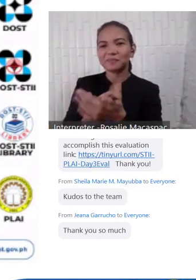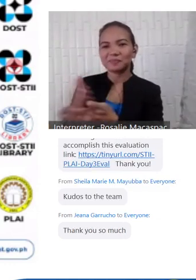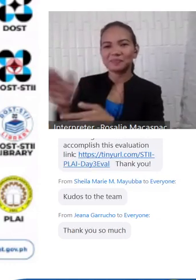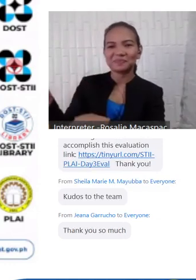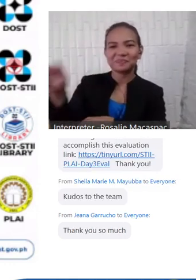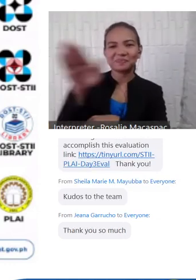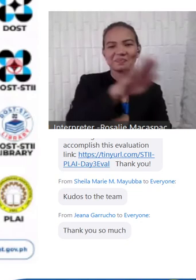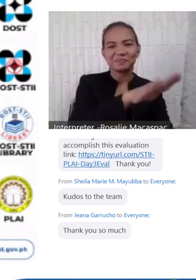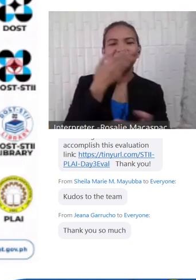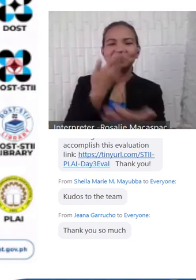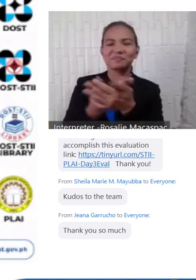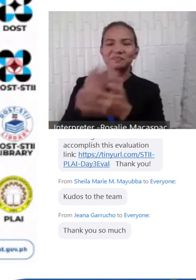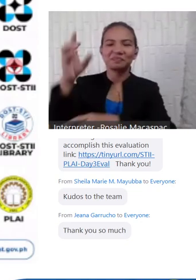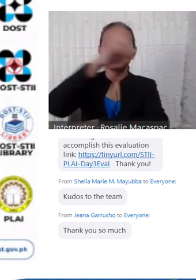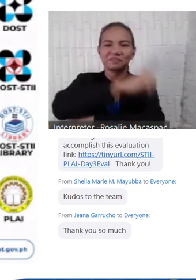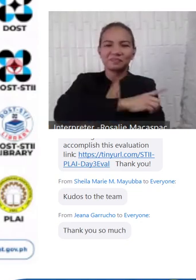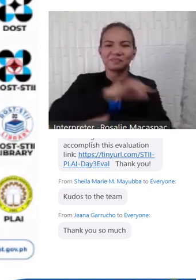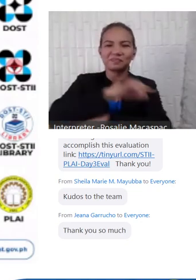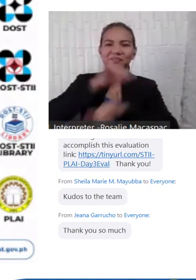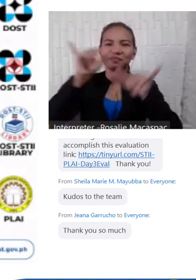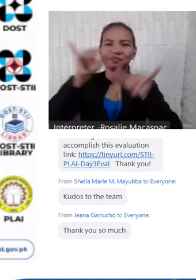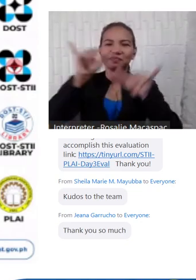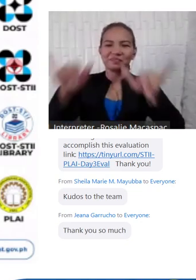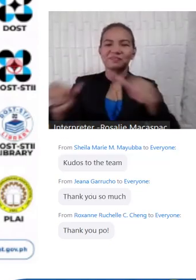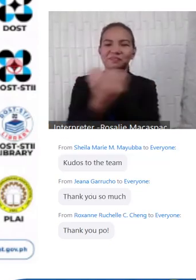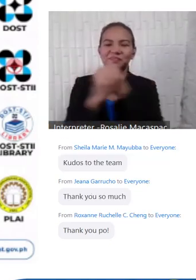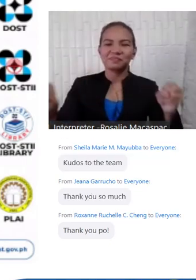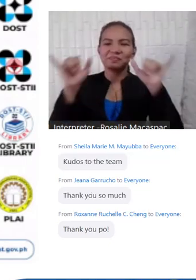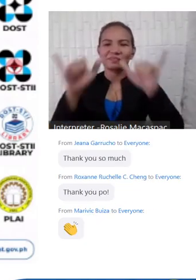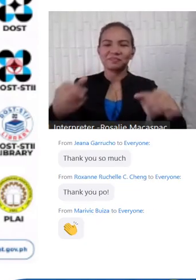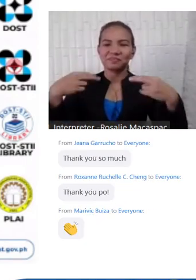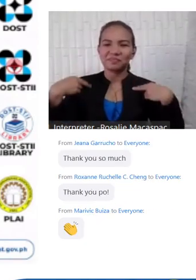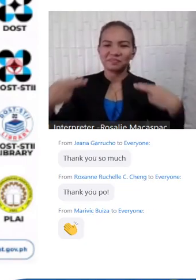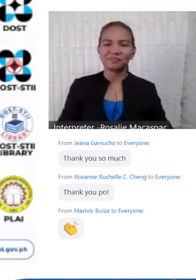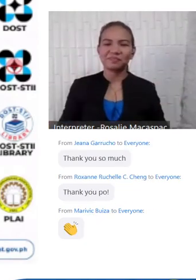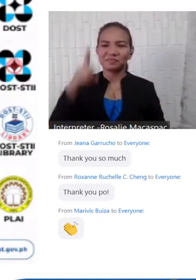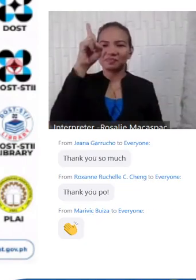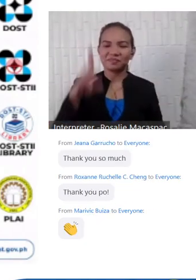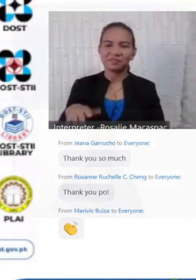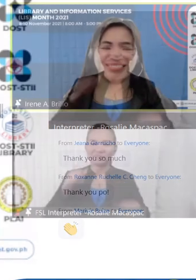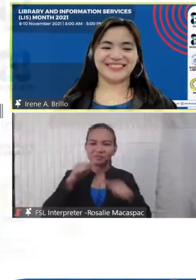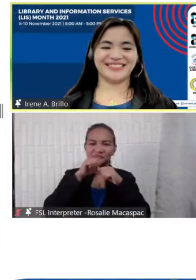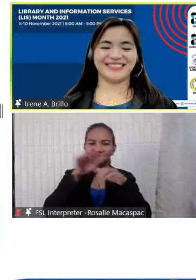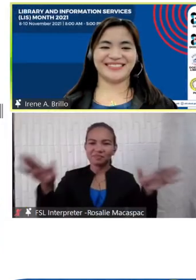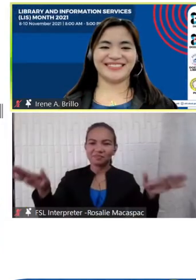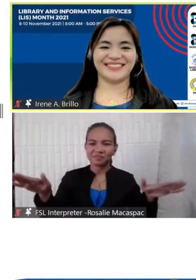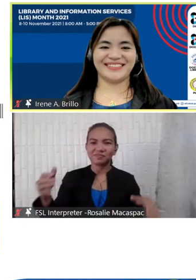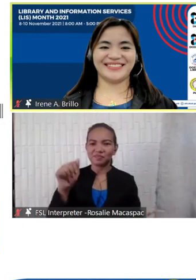Stay safe, stay healthy, and God bless everyone.